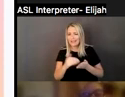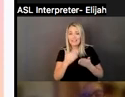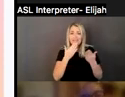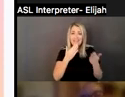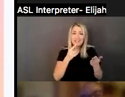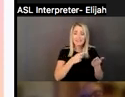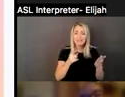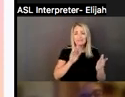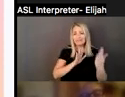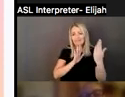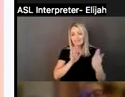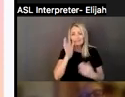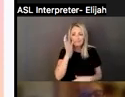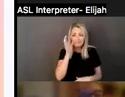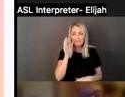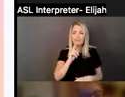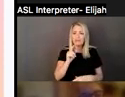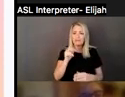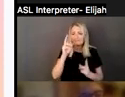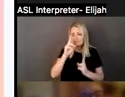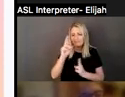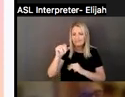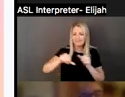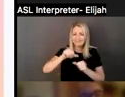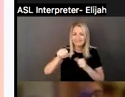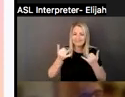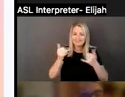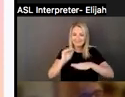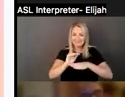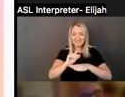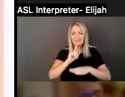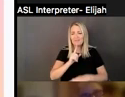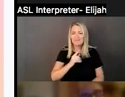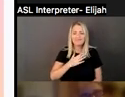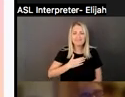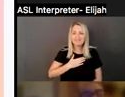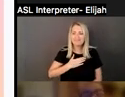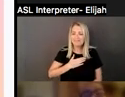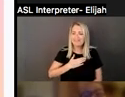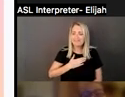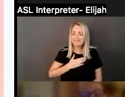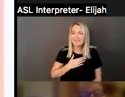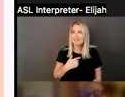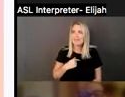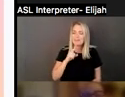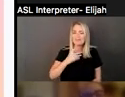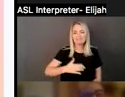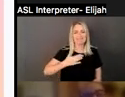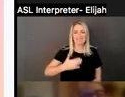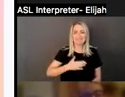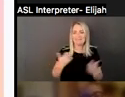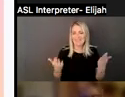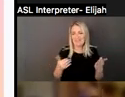this practice and just each other tonight. It's been just I've been really glad to be in this space